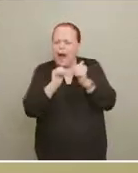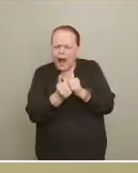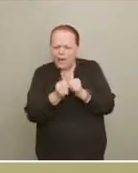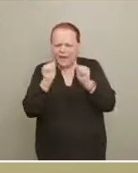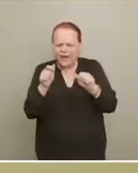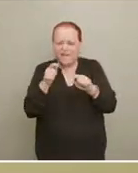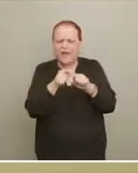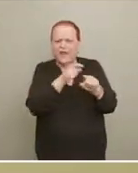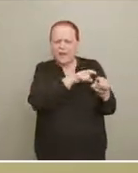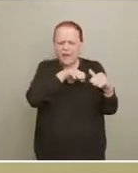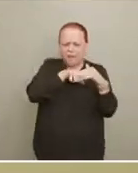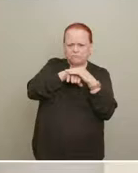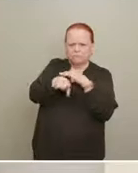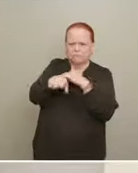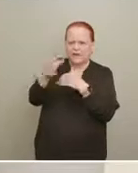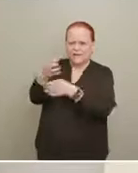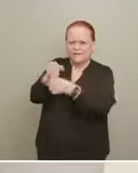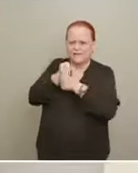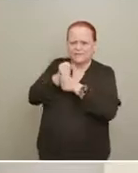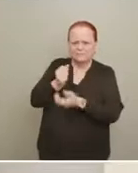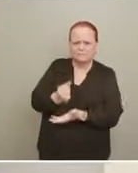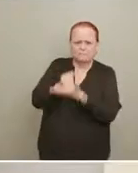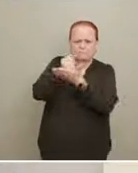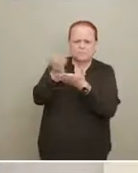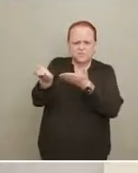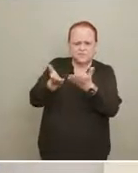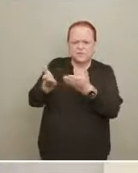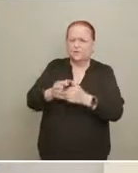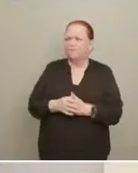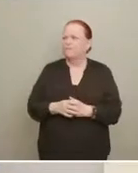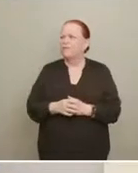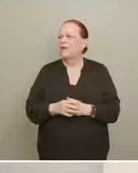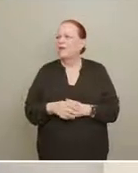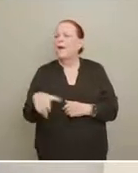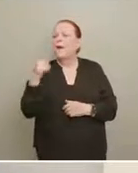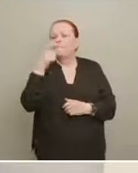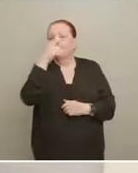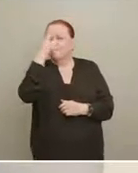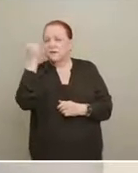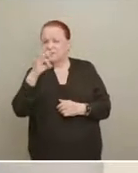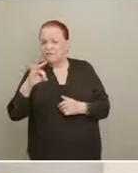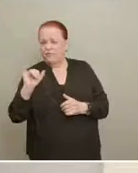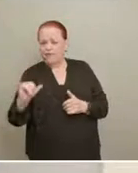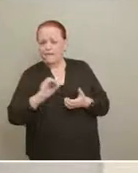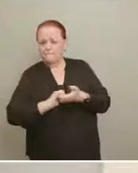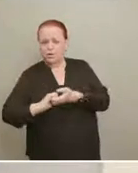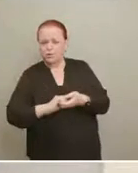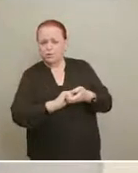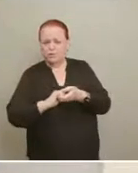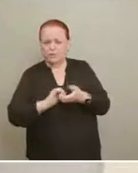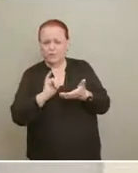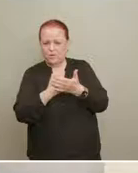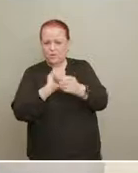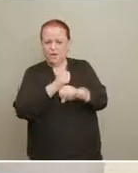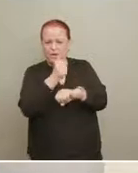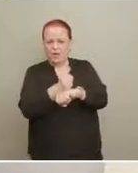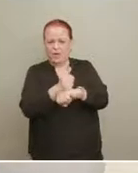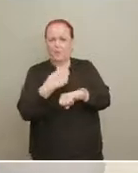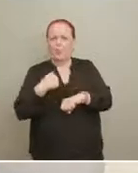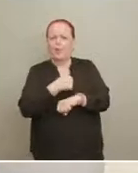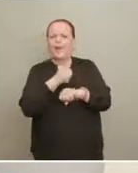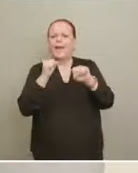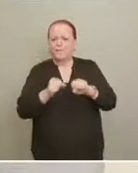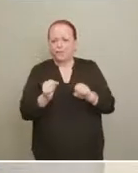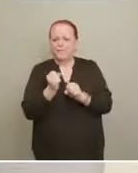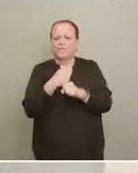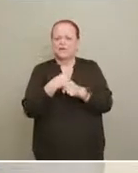provide? That's a great question. Yeah, so the services, because of the partnership that created this, we're able to make the